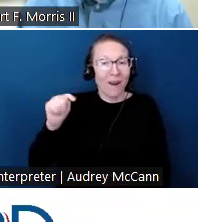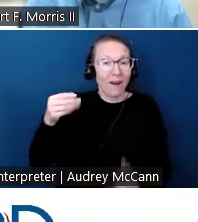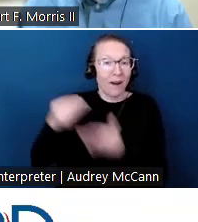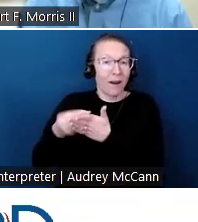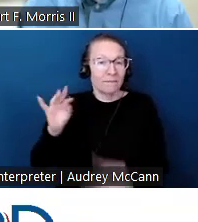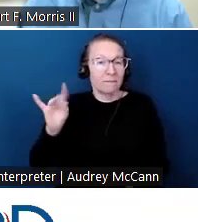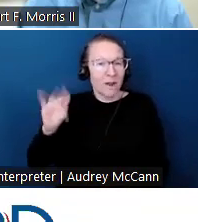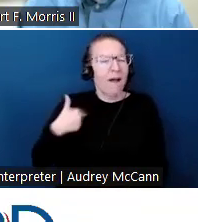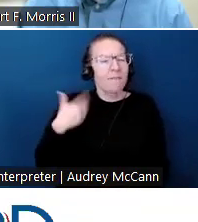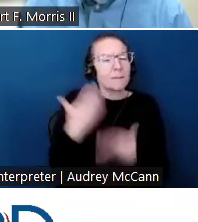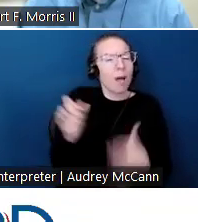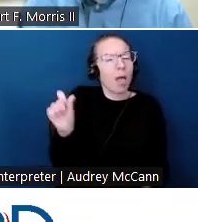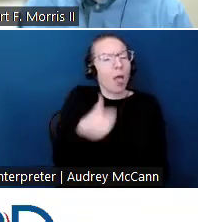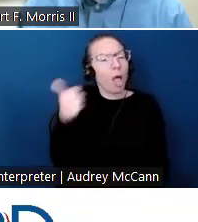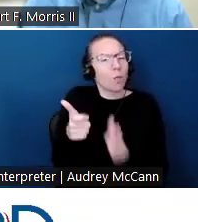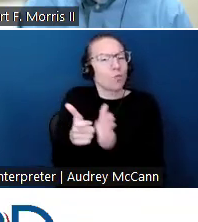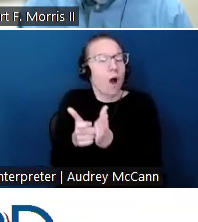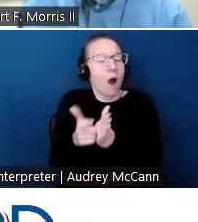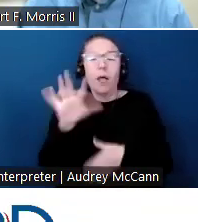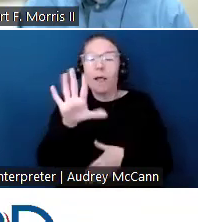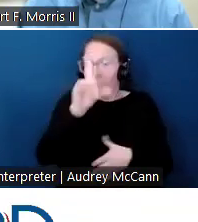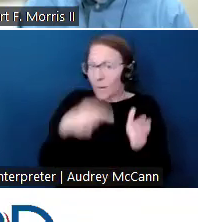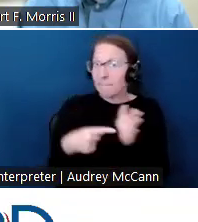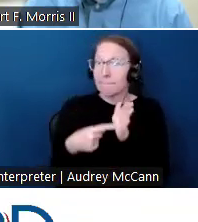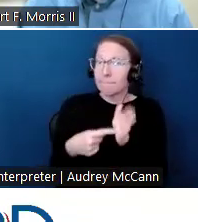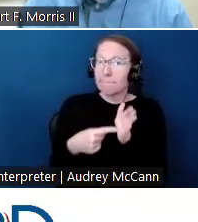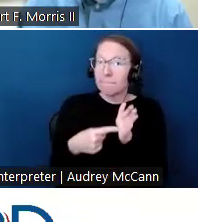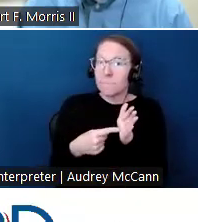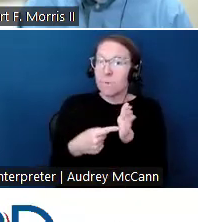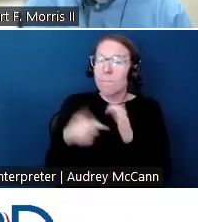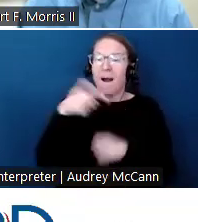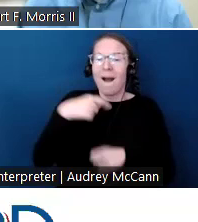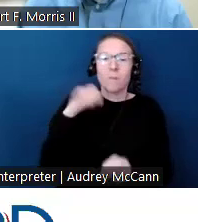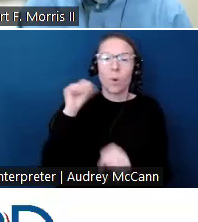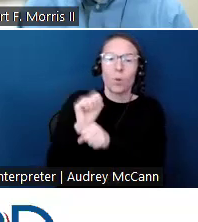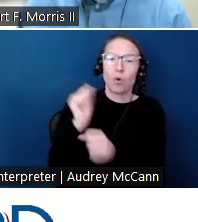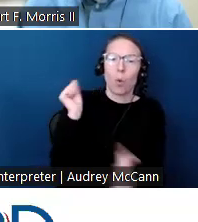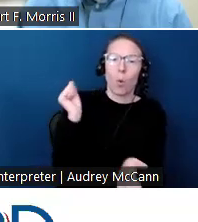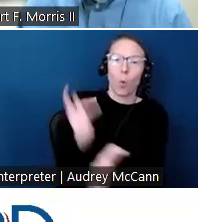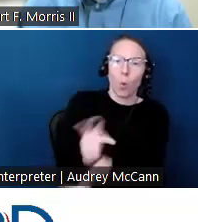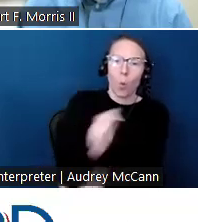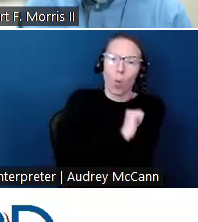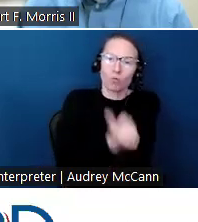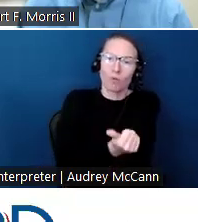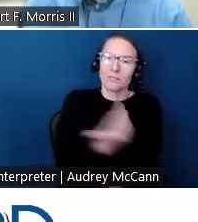other requirements, for example, like having a work authorization in the US. So, but in